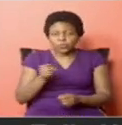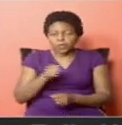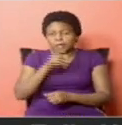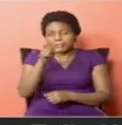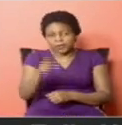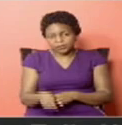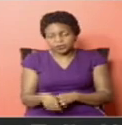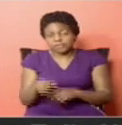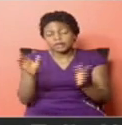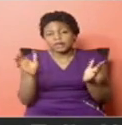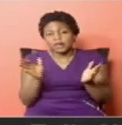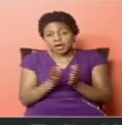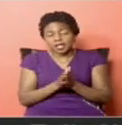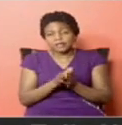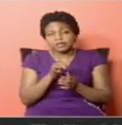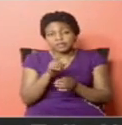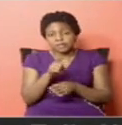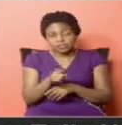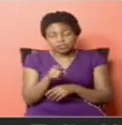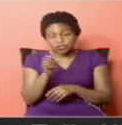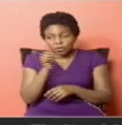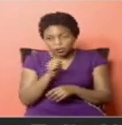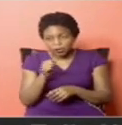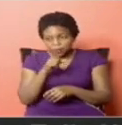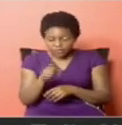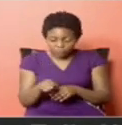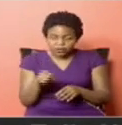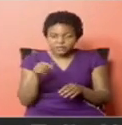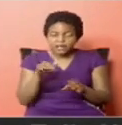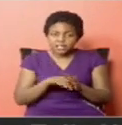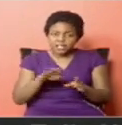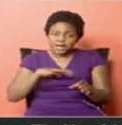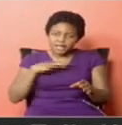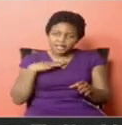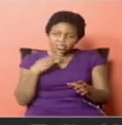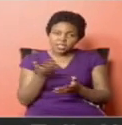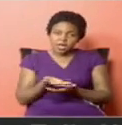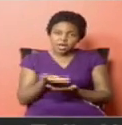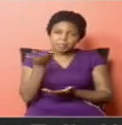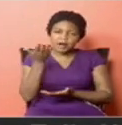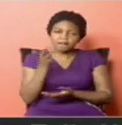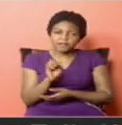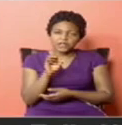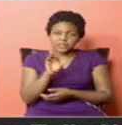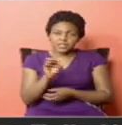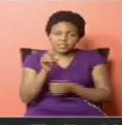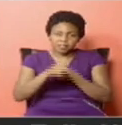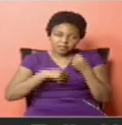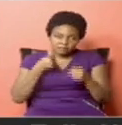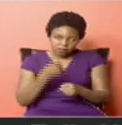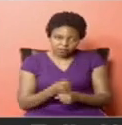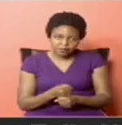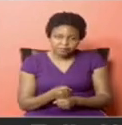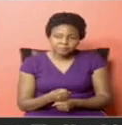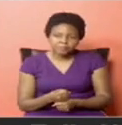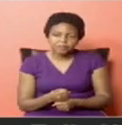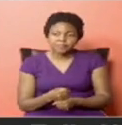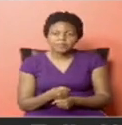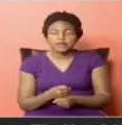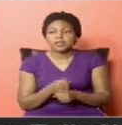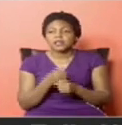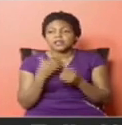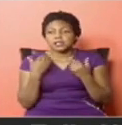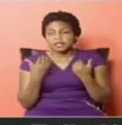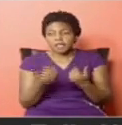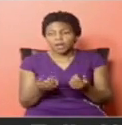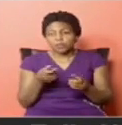these are mainly older persons within the age bracket above 80 years. They are now